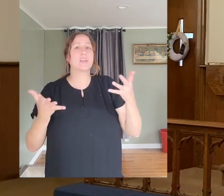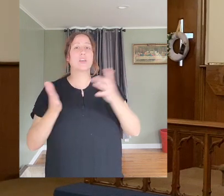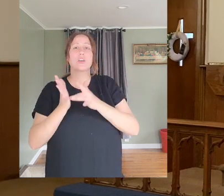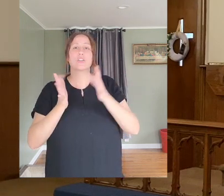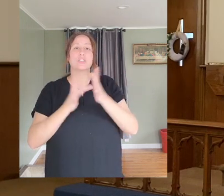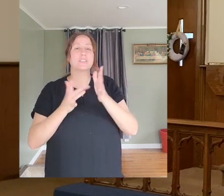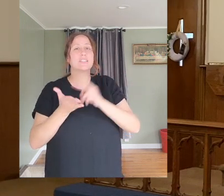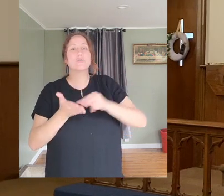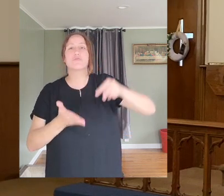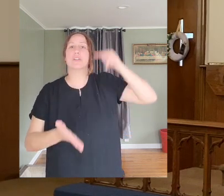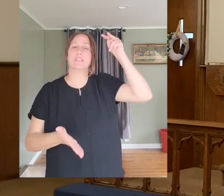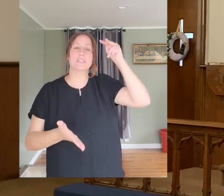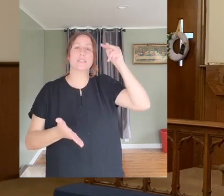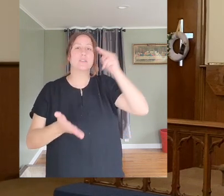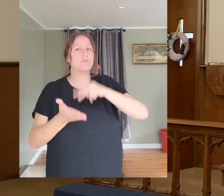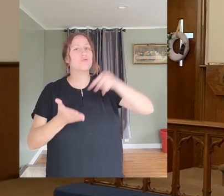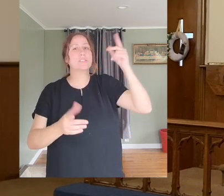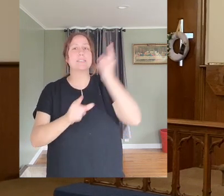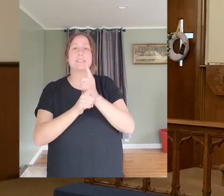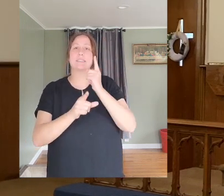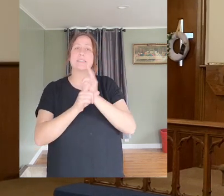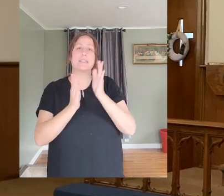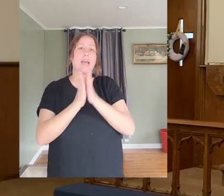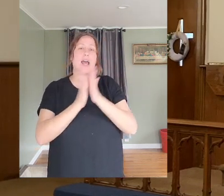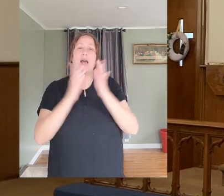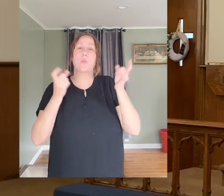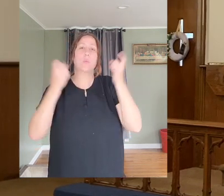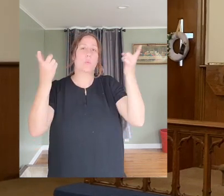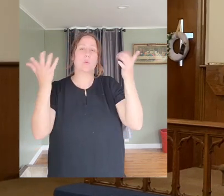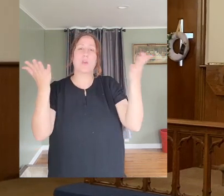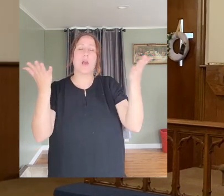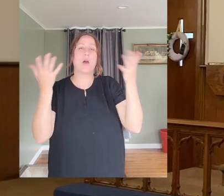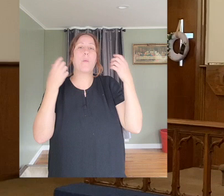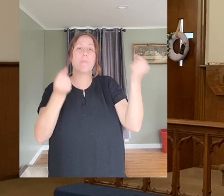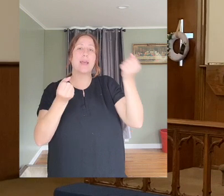is risen indeed. Alleluia. Almighty God,